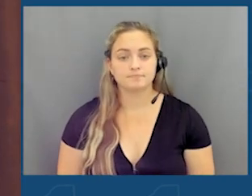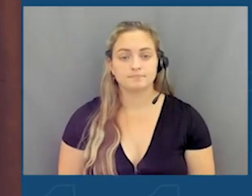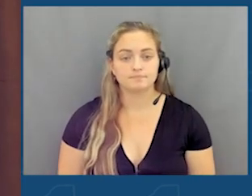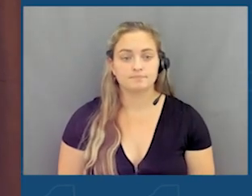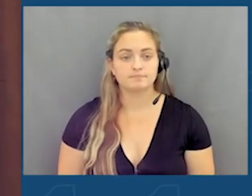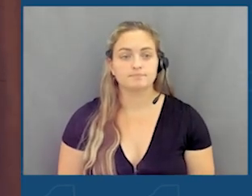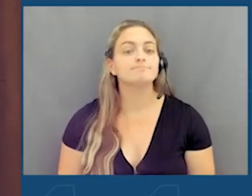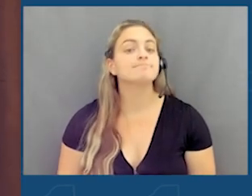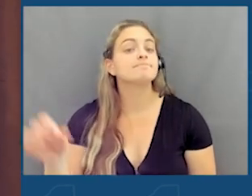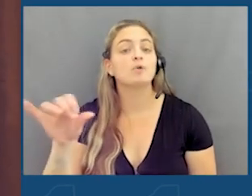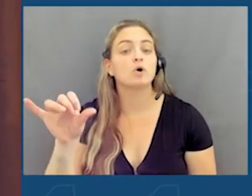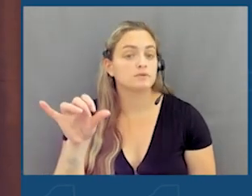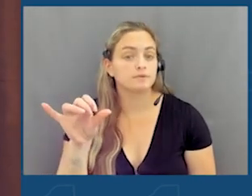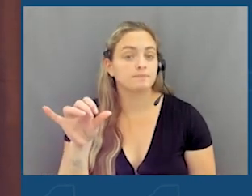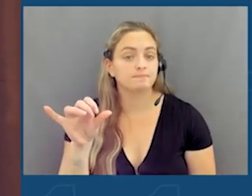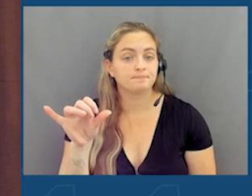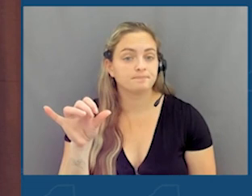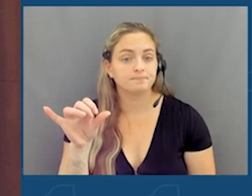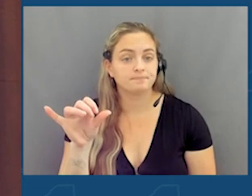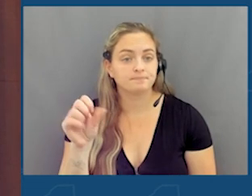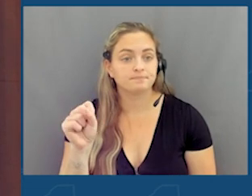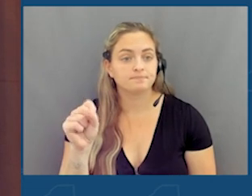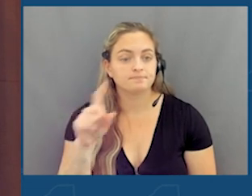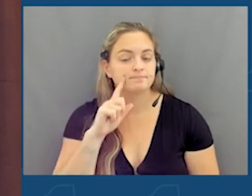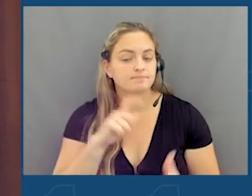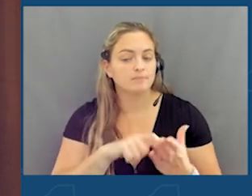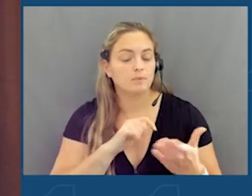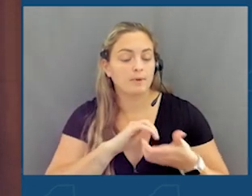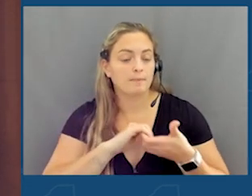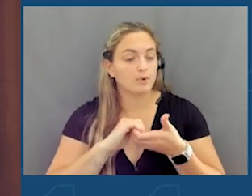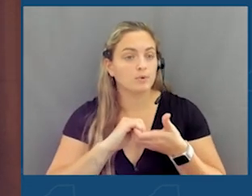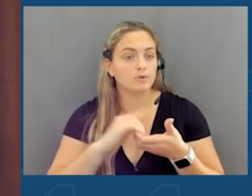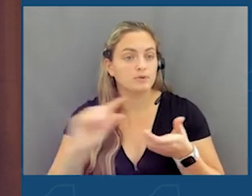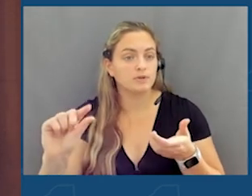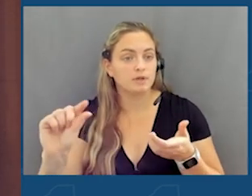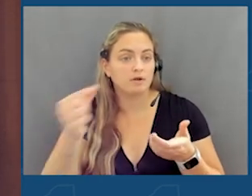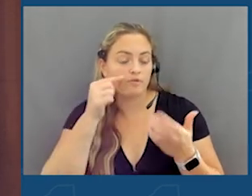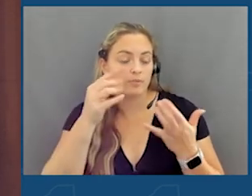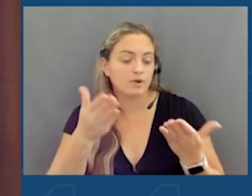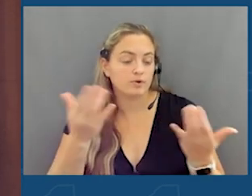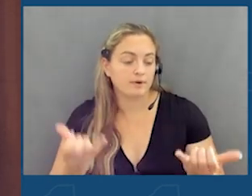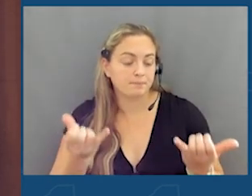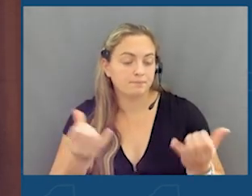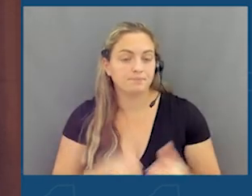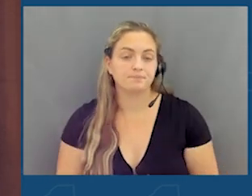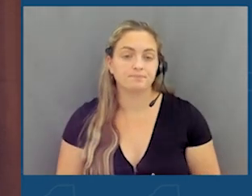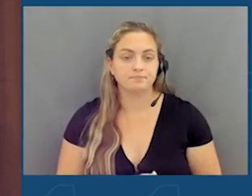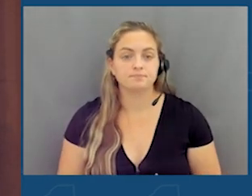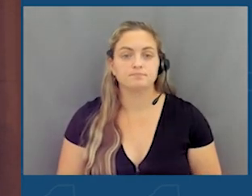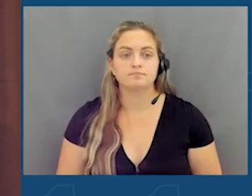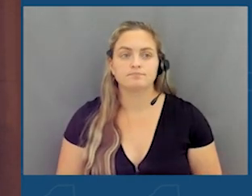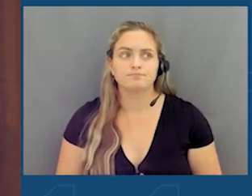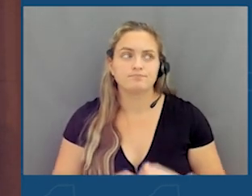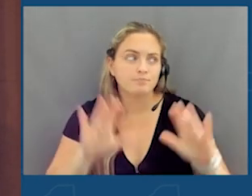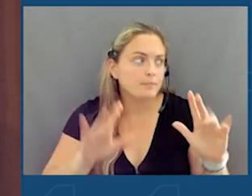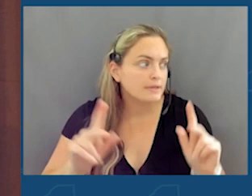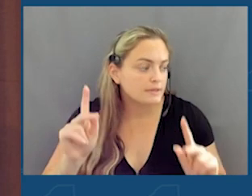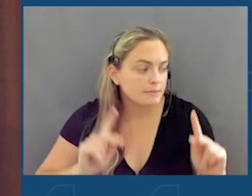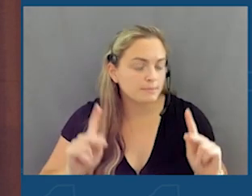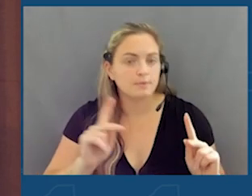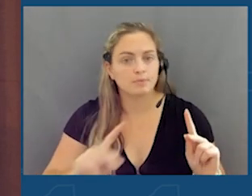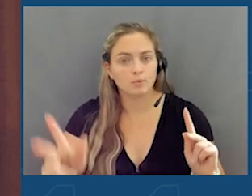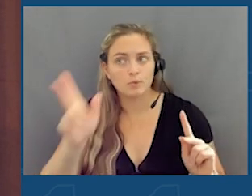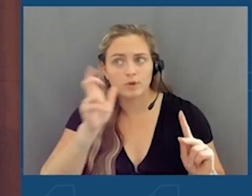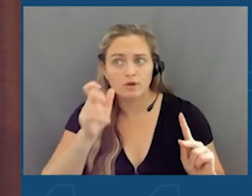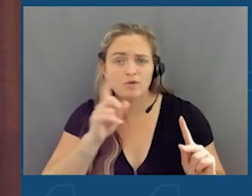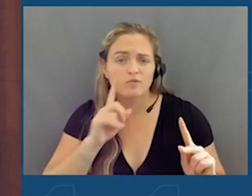I also want to acknowledge my partners in government here today. These are extraordinary people. You'll be hearing from the Deputy